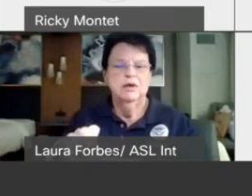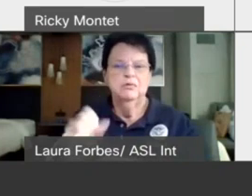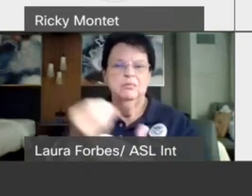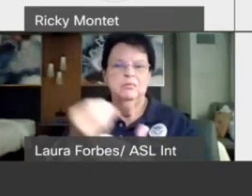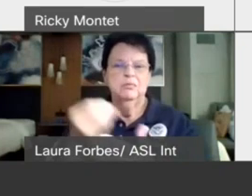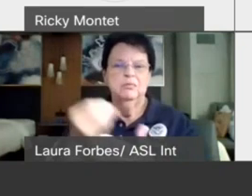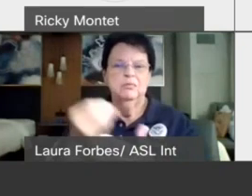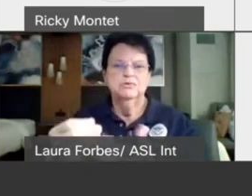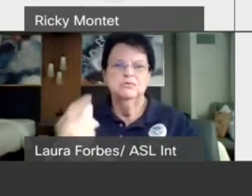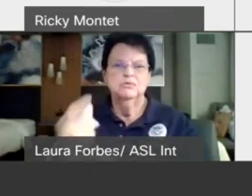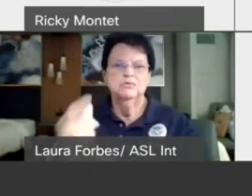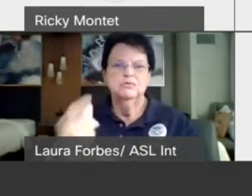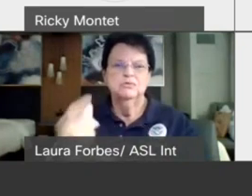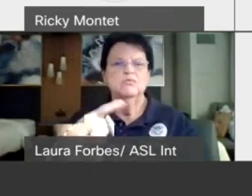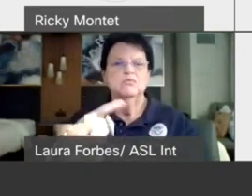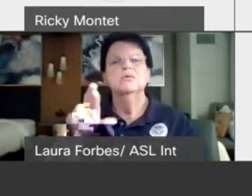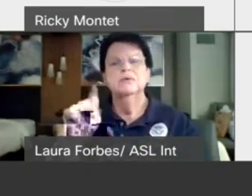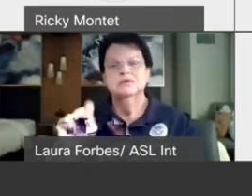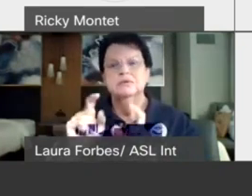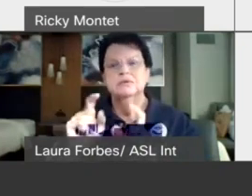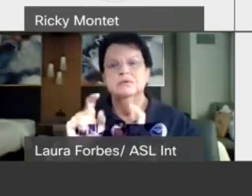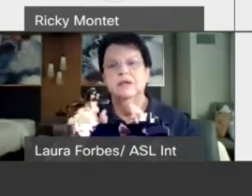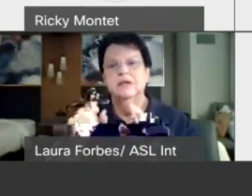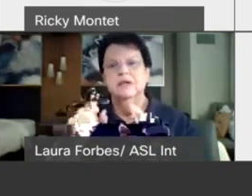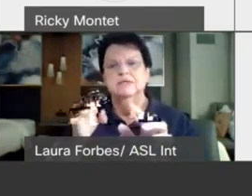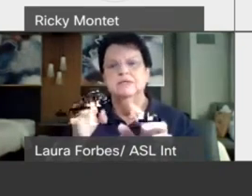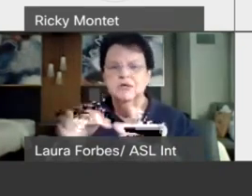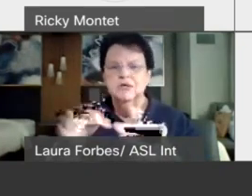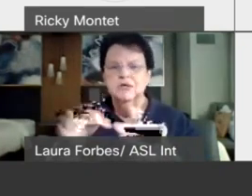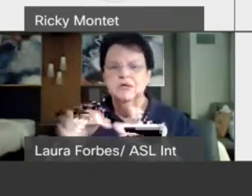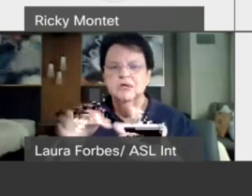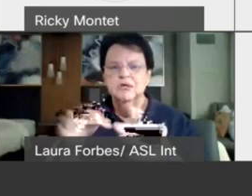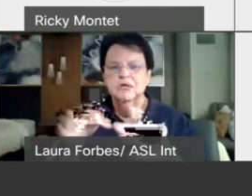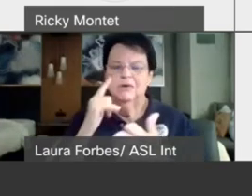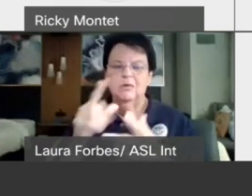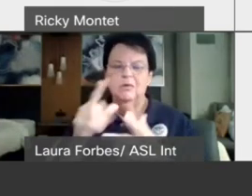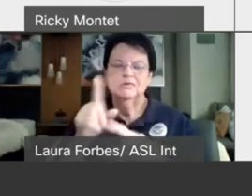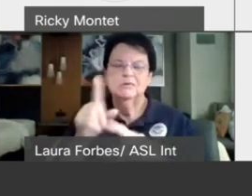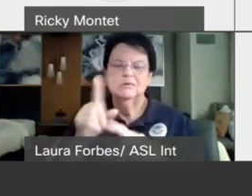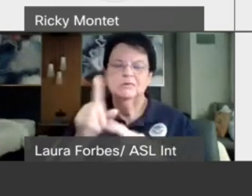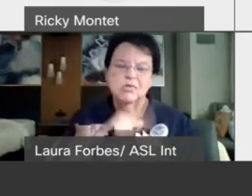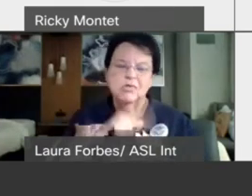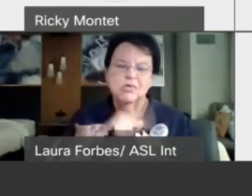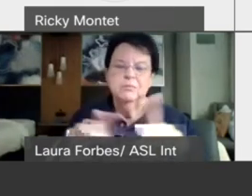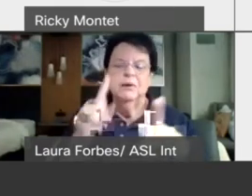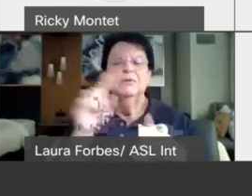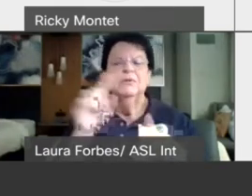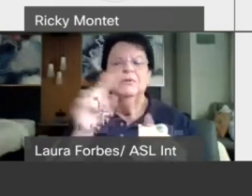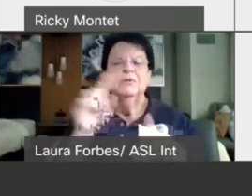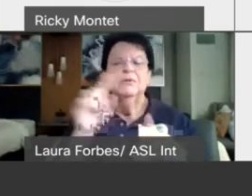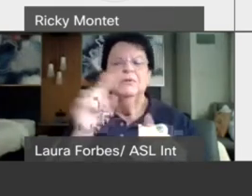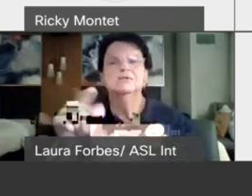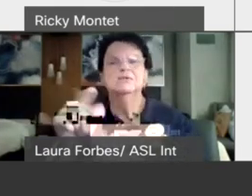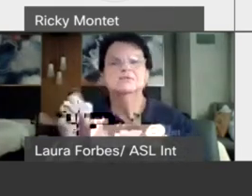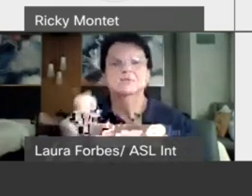rental receipts, and it provides instructions how to do that. So I know that was a long answer, but I'm thinking that there were other generator